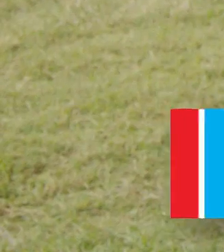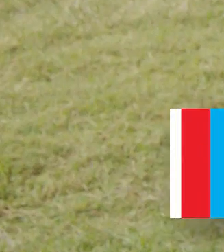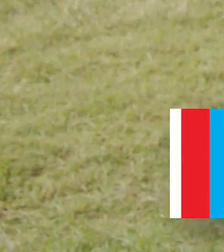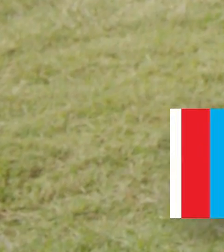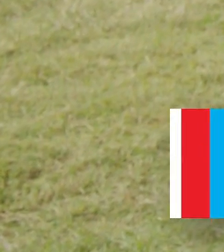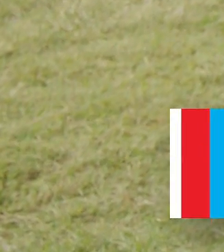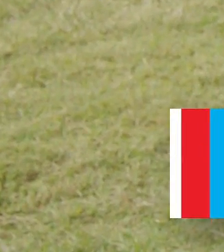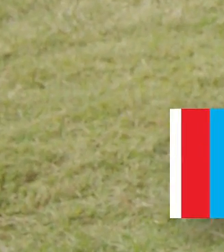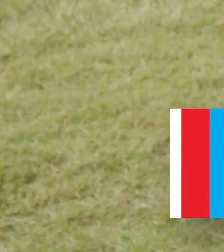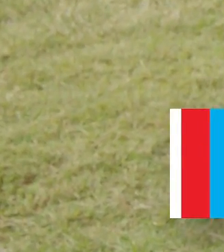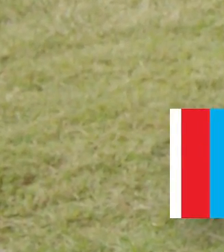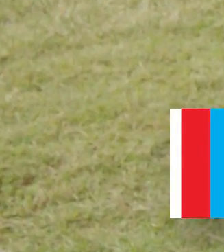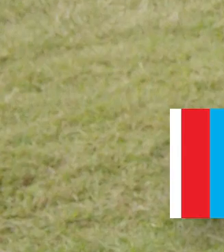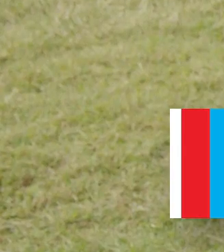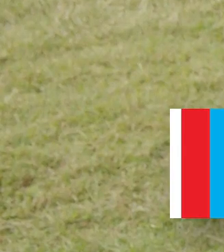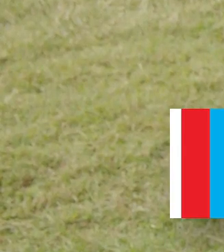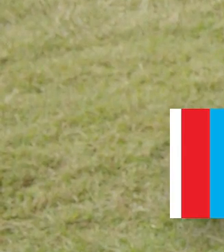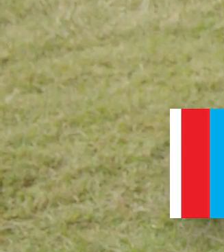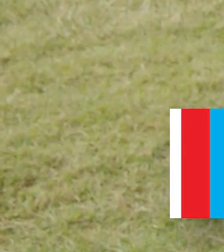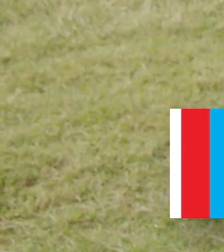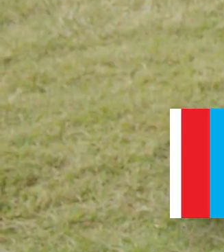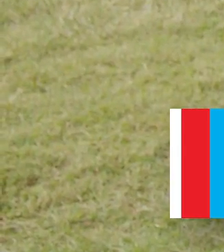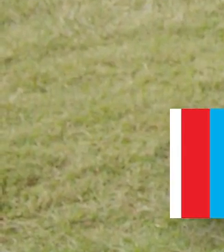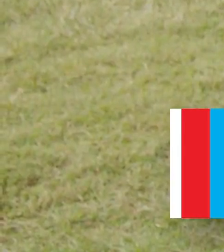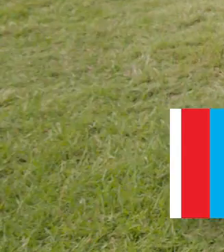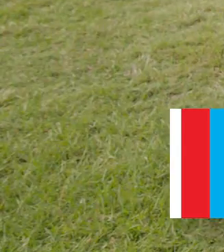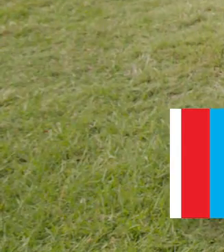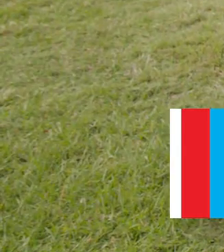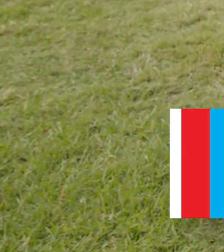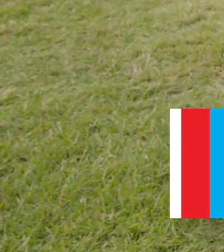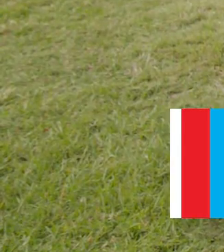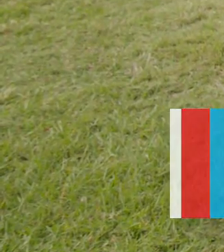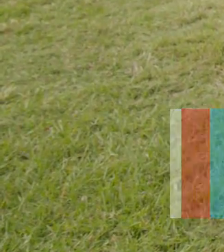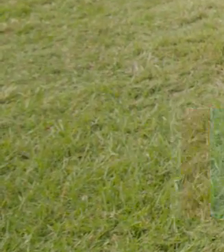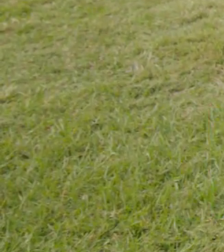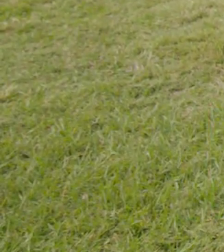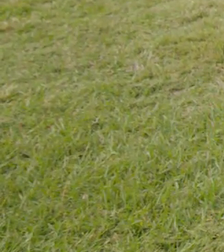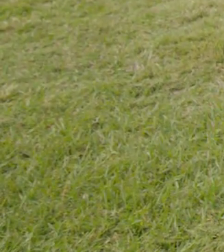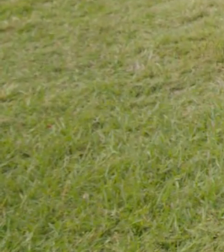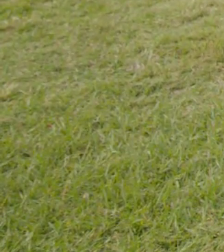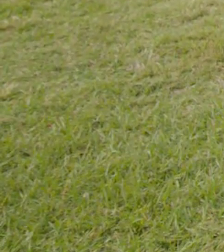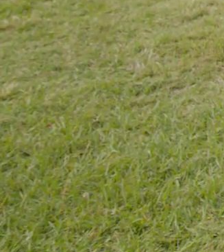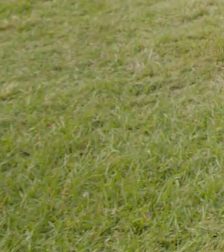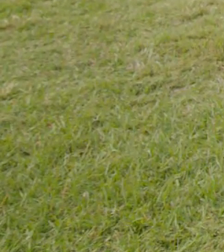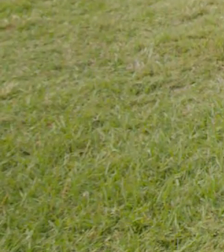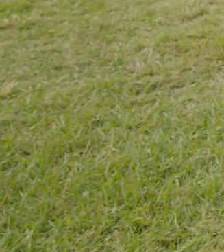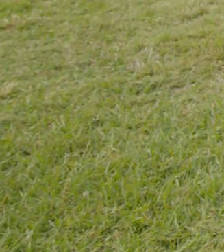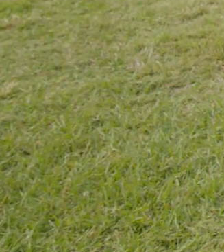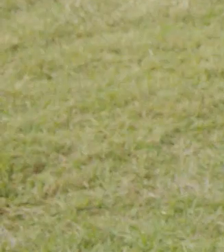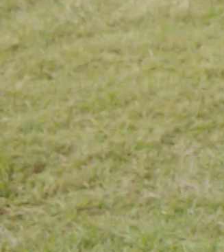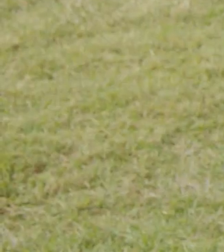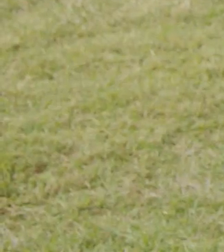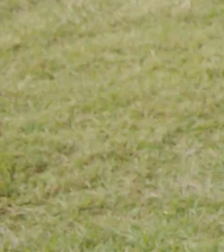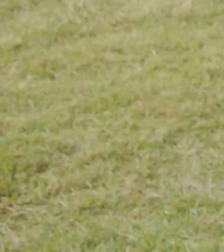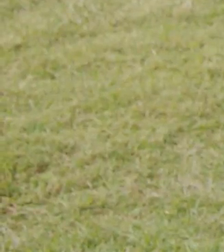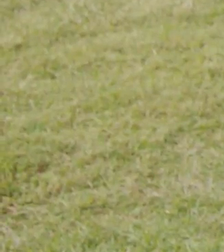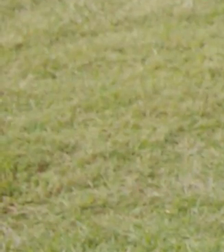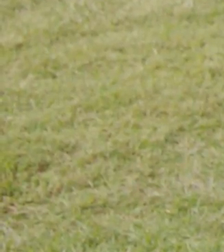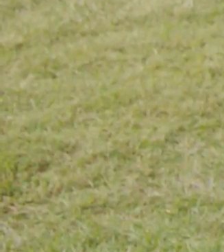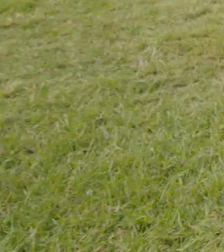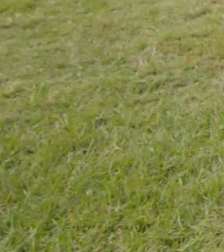Now, as always, we're going to begin our morning with an activity to get our bodies energised and ready for learning. Now, this one is for the animal lovers, like